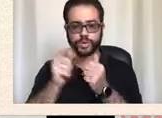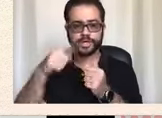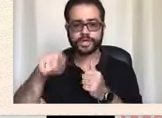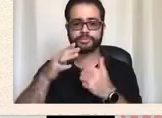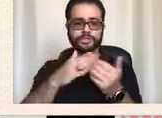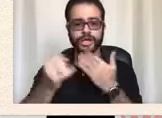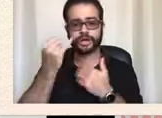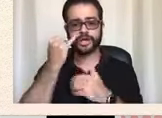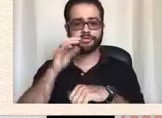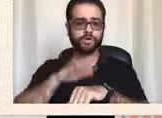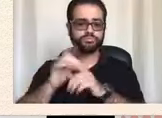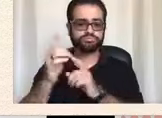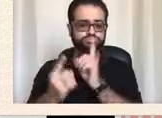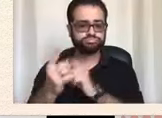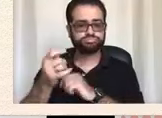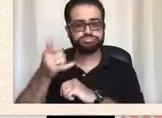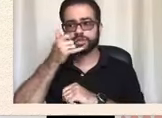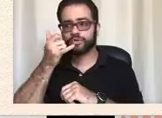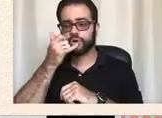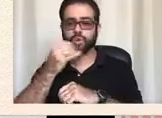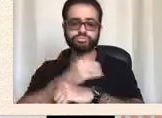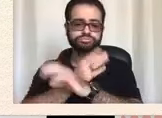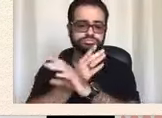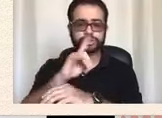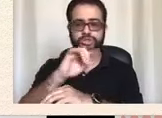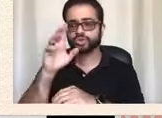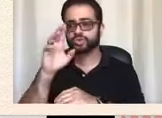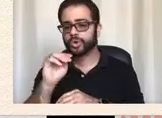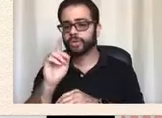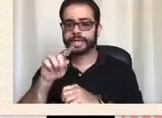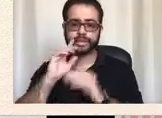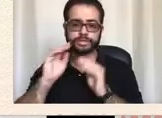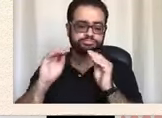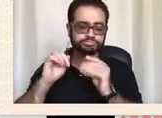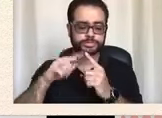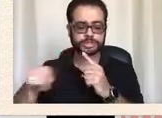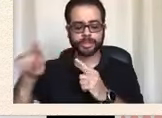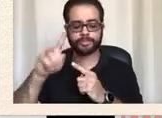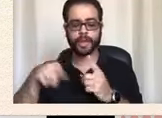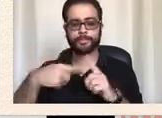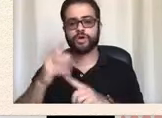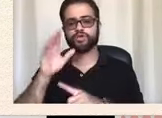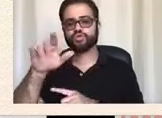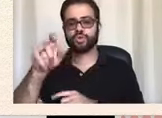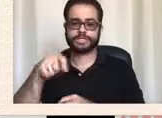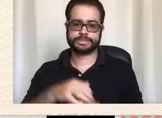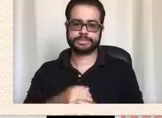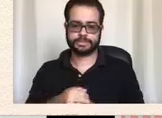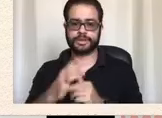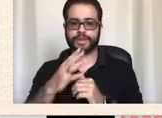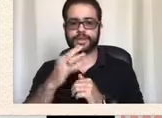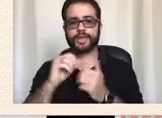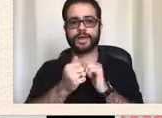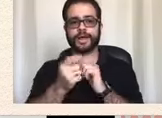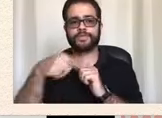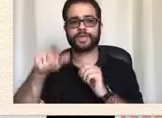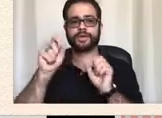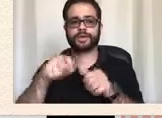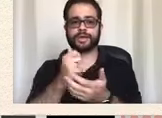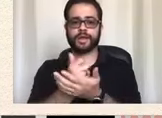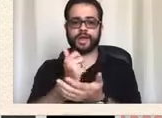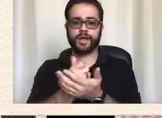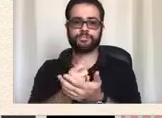Zoom session, and be able to educate them on what your needs are and how they can help in meeting those needs.